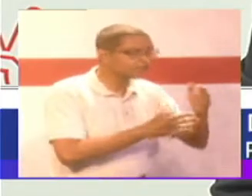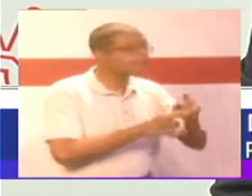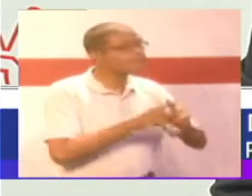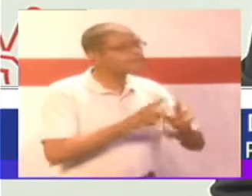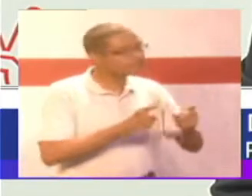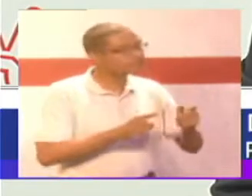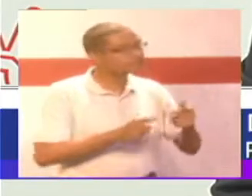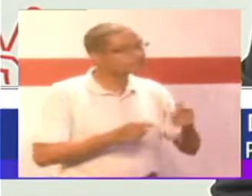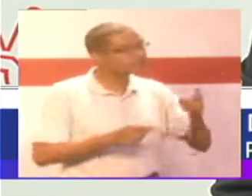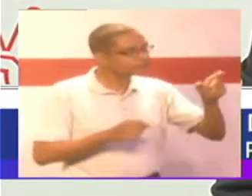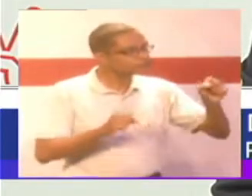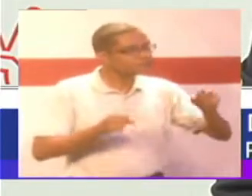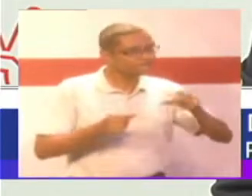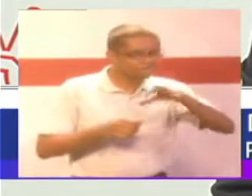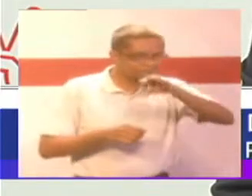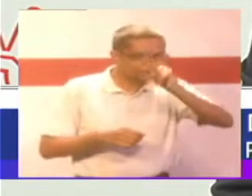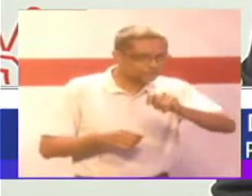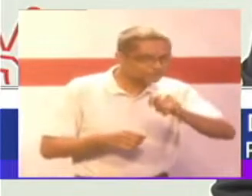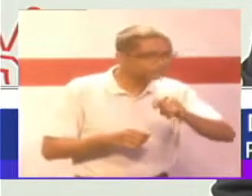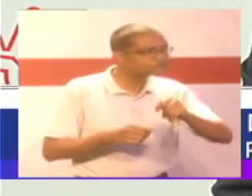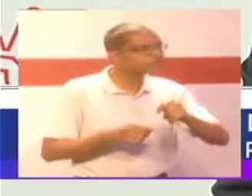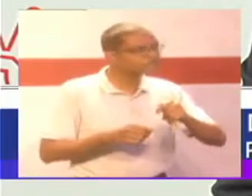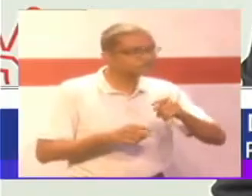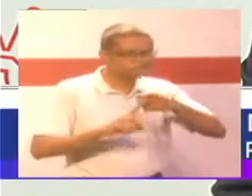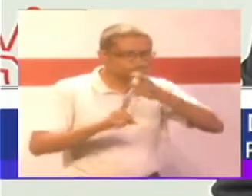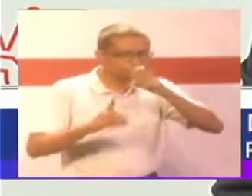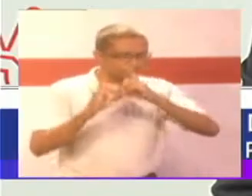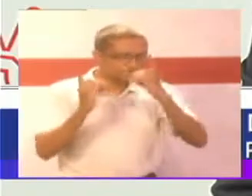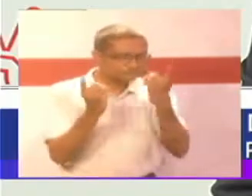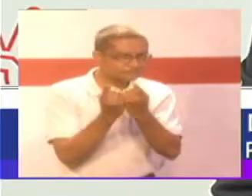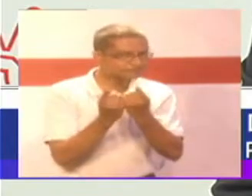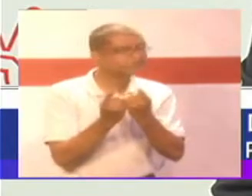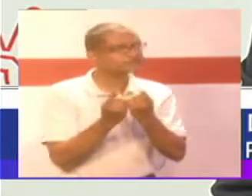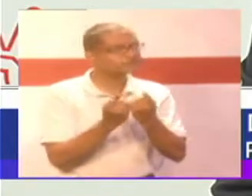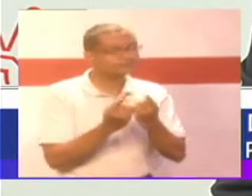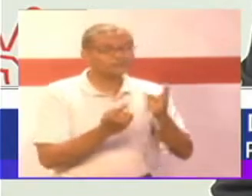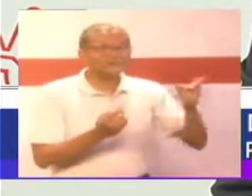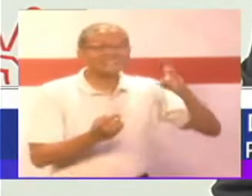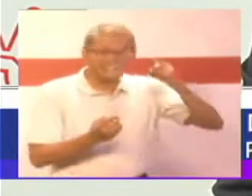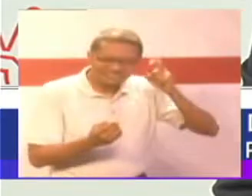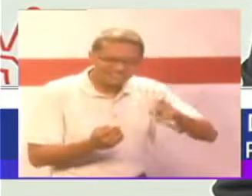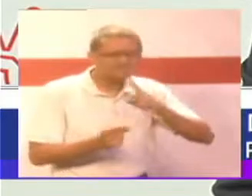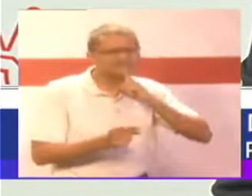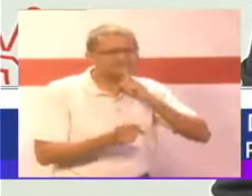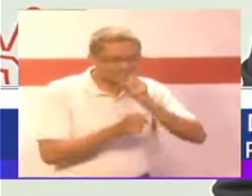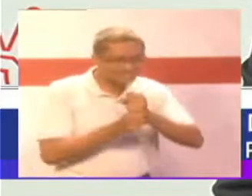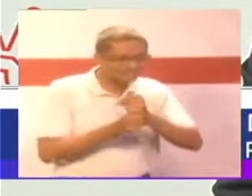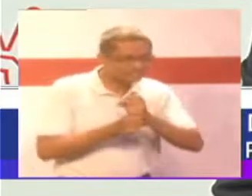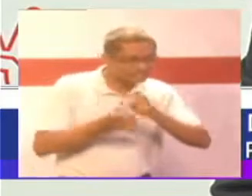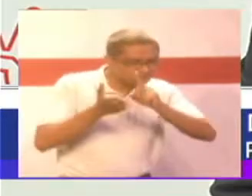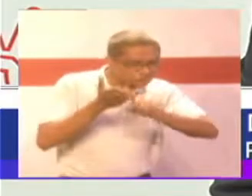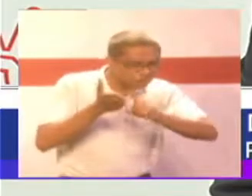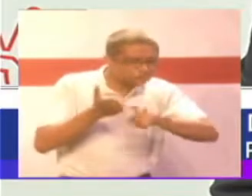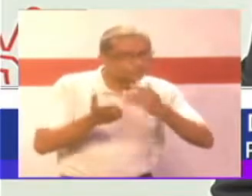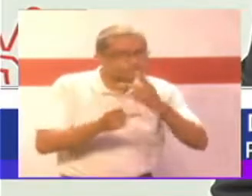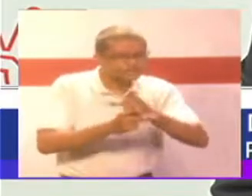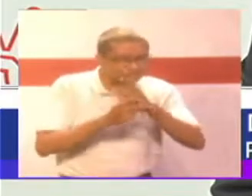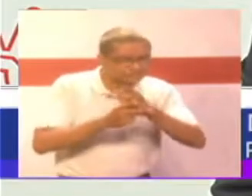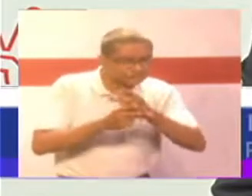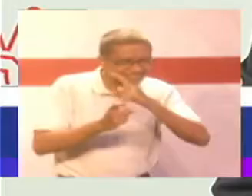department. It is a calculation that we need to be extremely accurate in terms of how we go